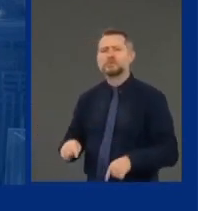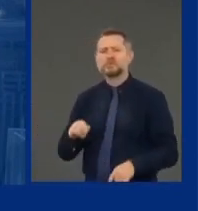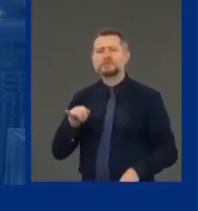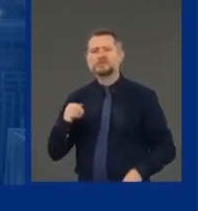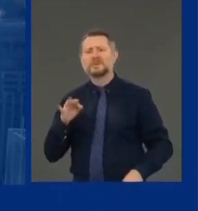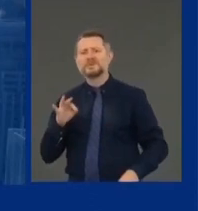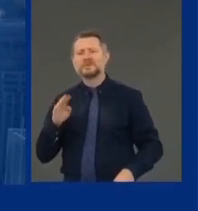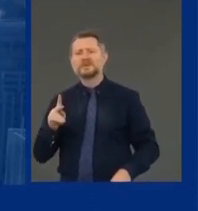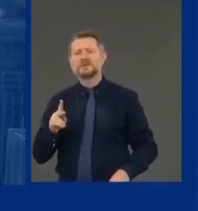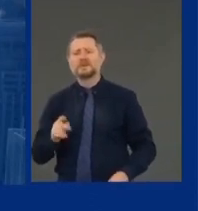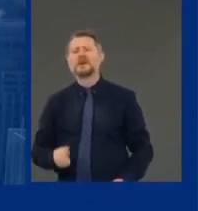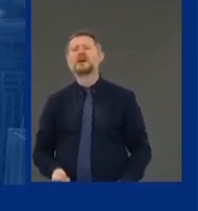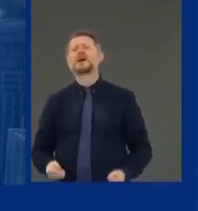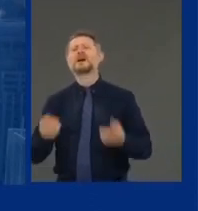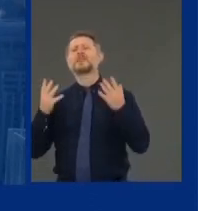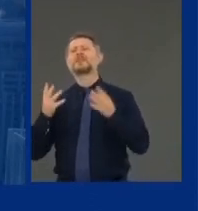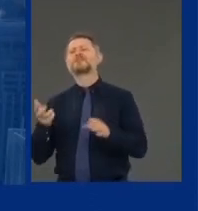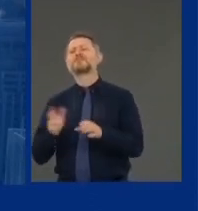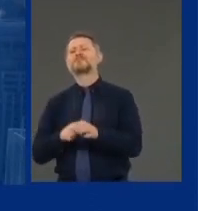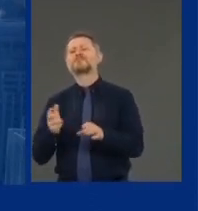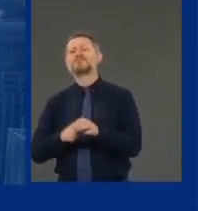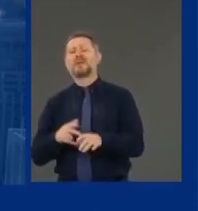how many people came?